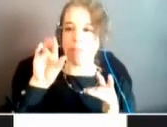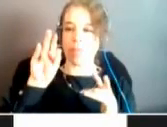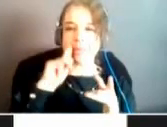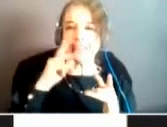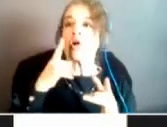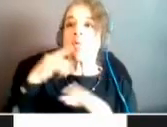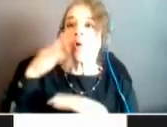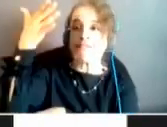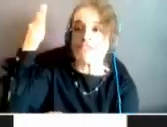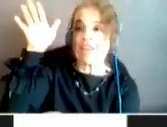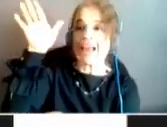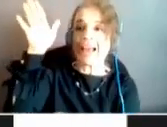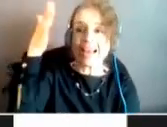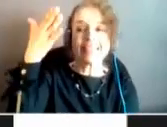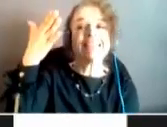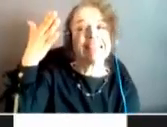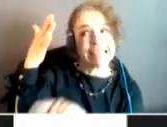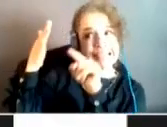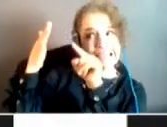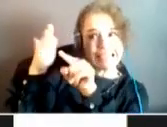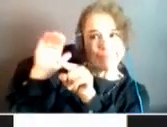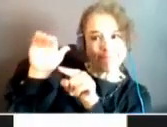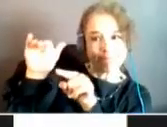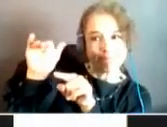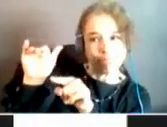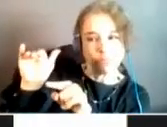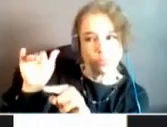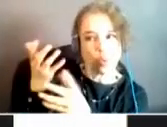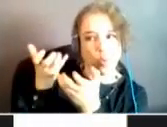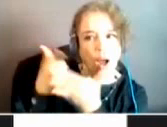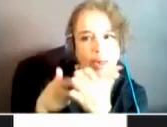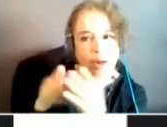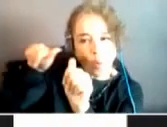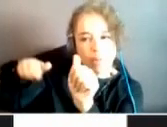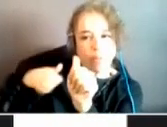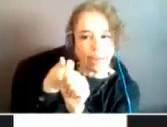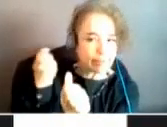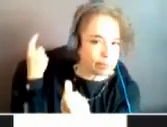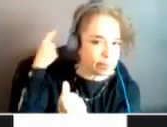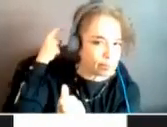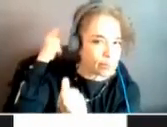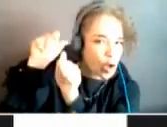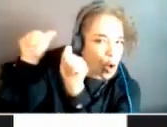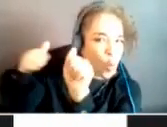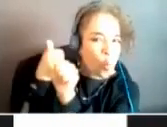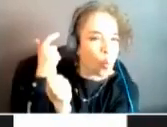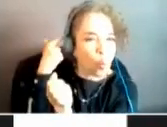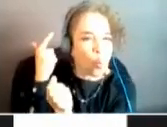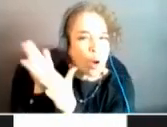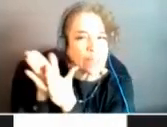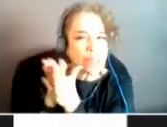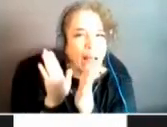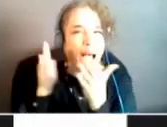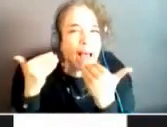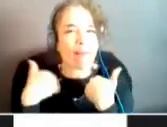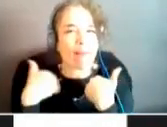red flag. We really want to explore what's behind that, what's motivating them to